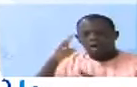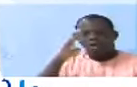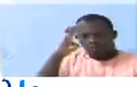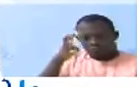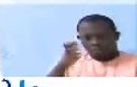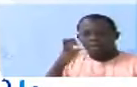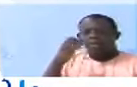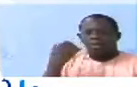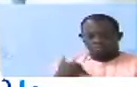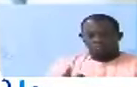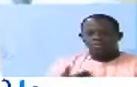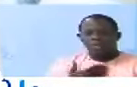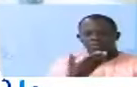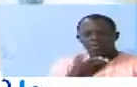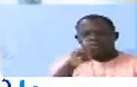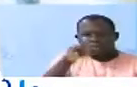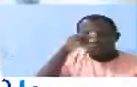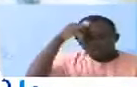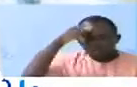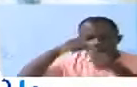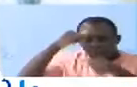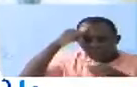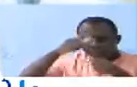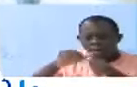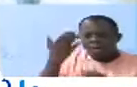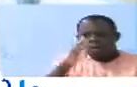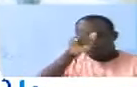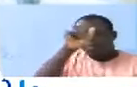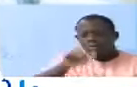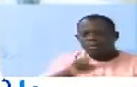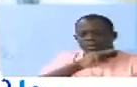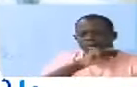Do you remember any names? Boy, how close is Moto Mutano Lebang?